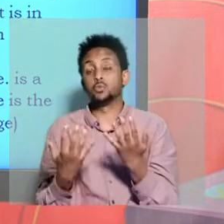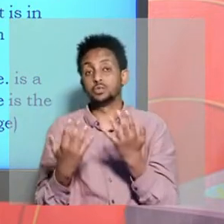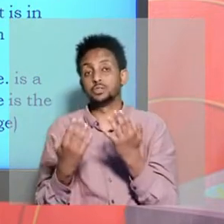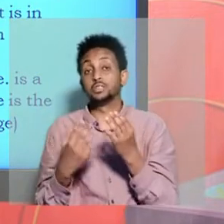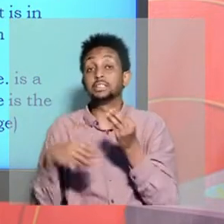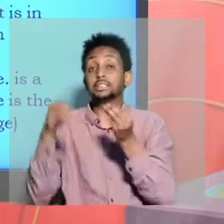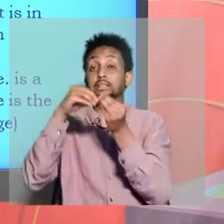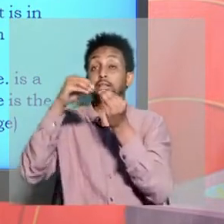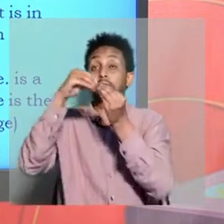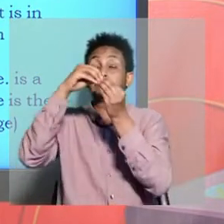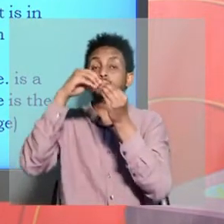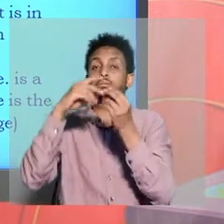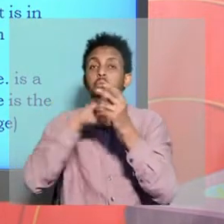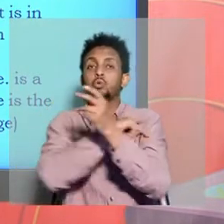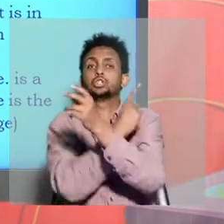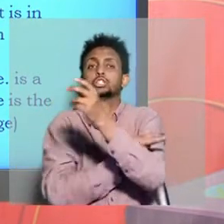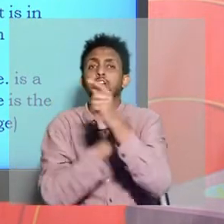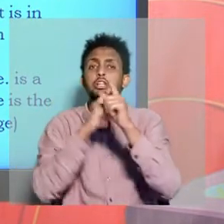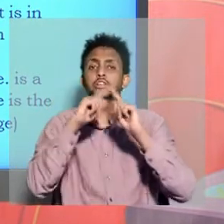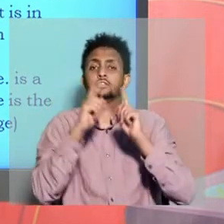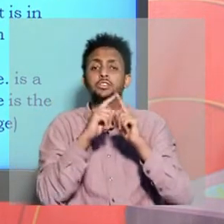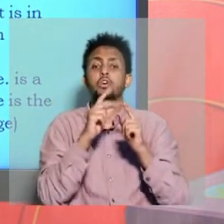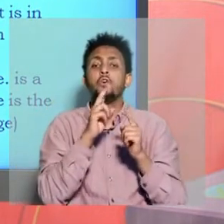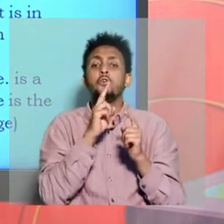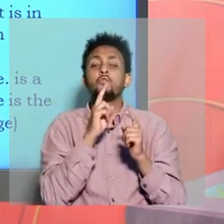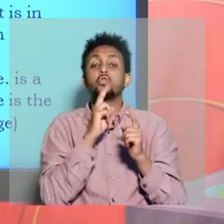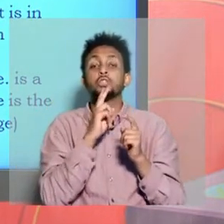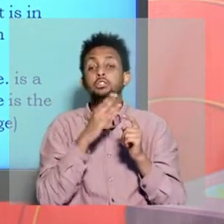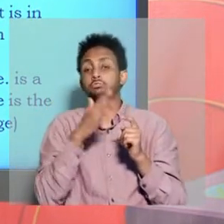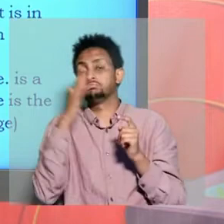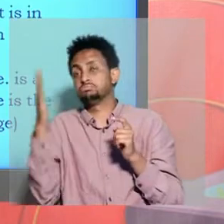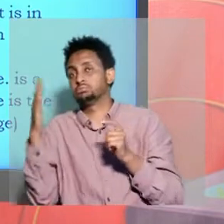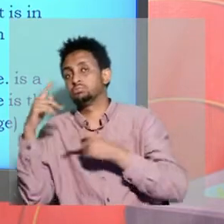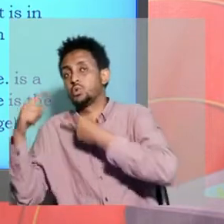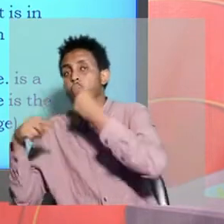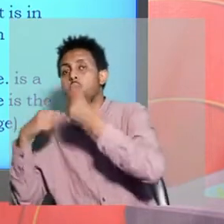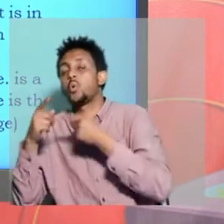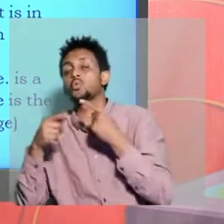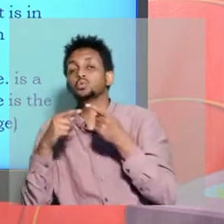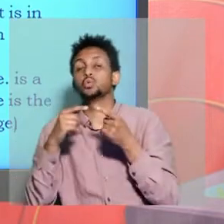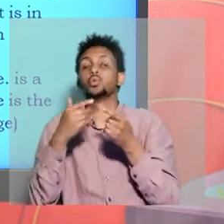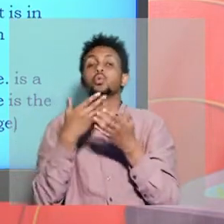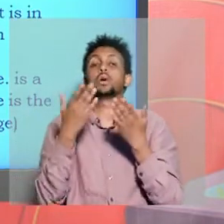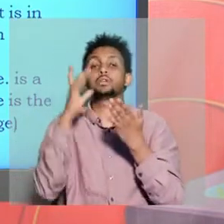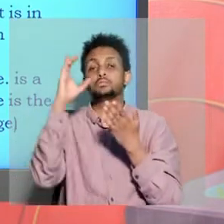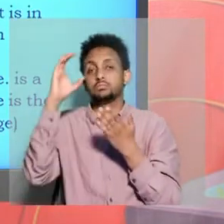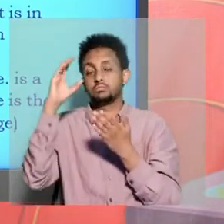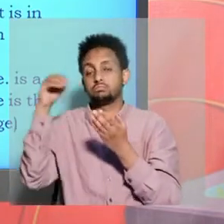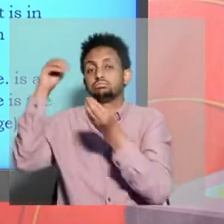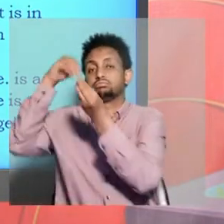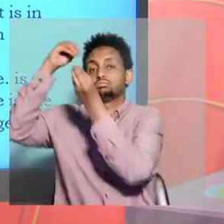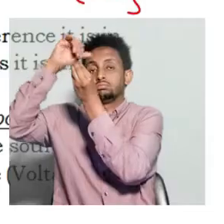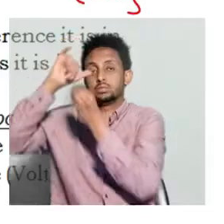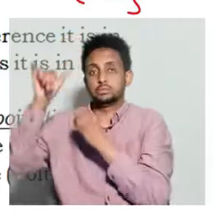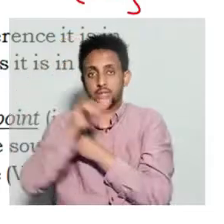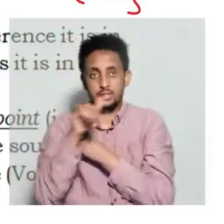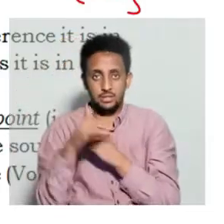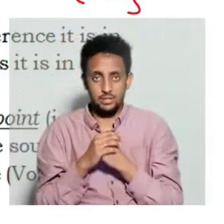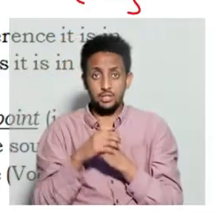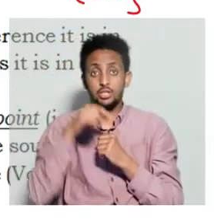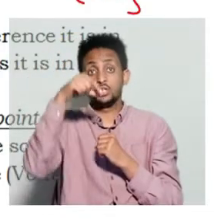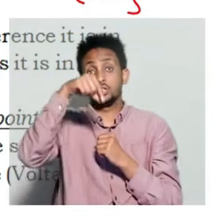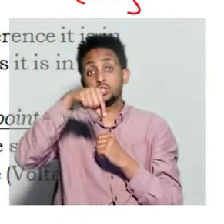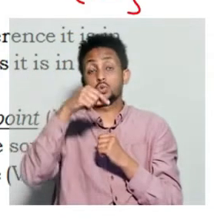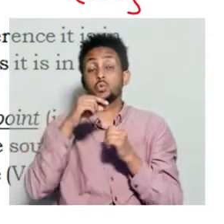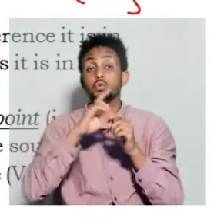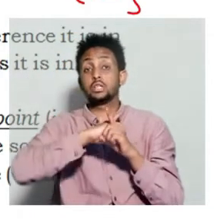and increasing, the potential difference or the voltage here is going to be also as well increase. So the amount of charge Q